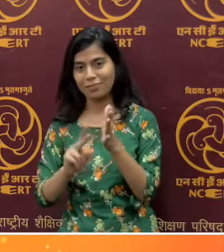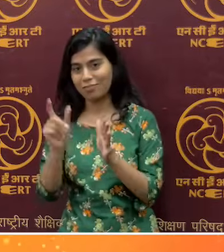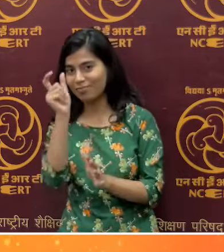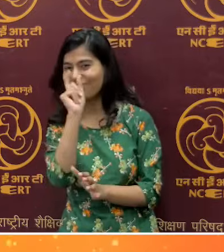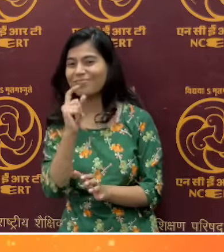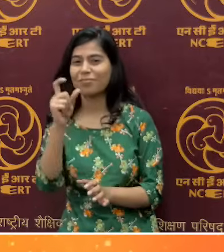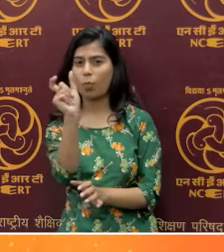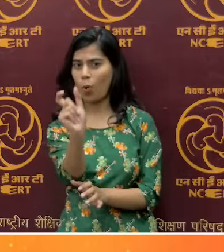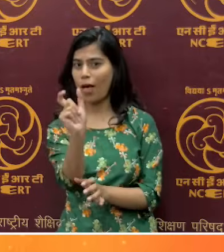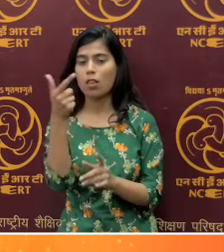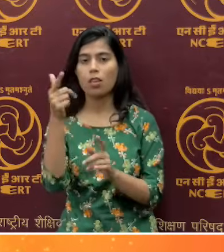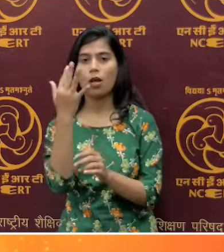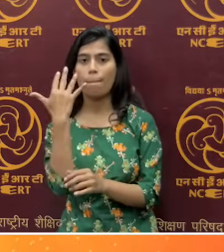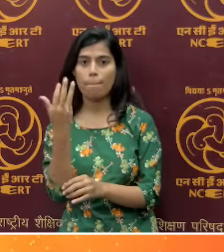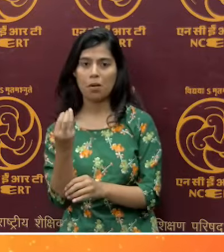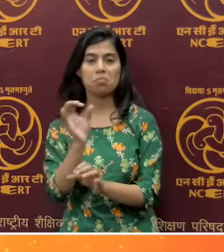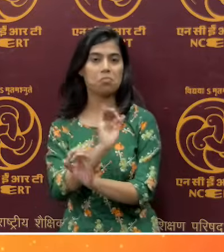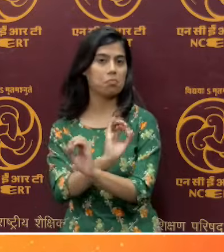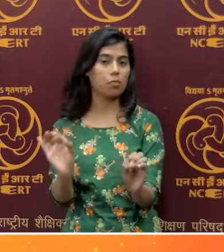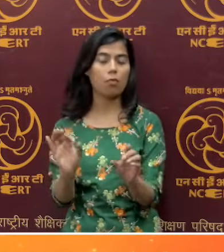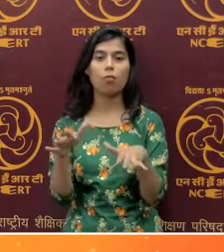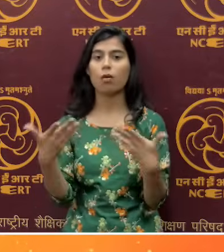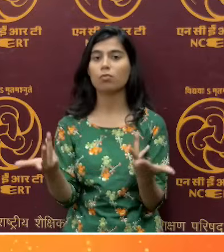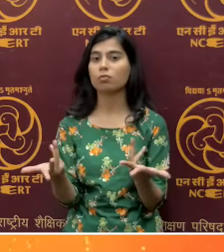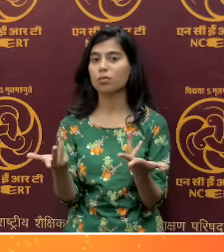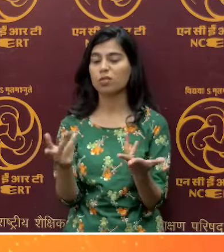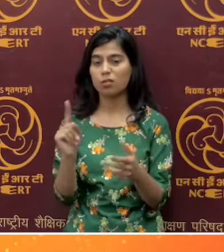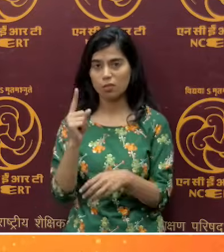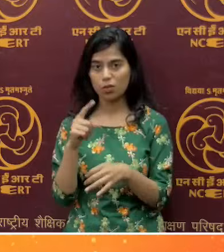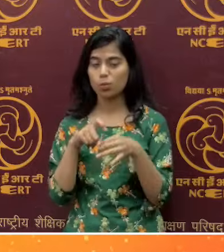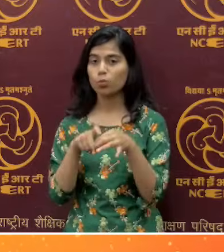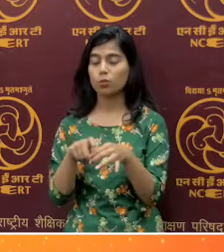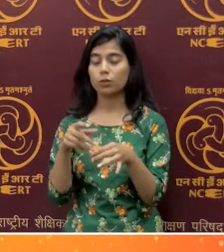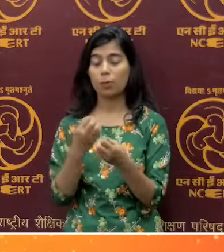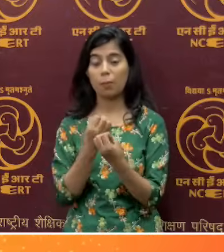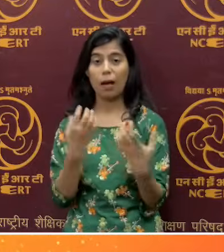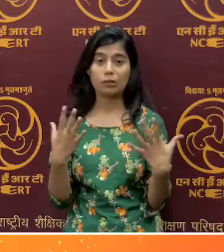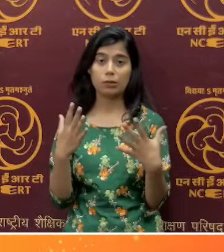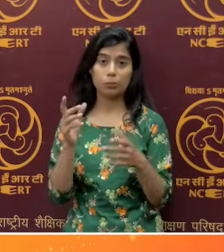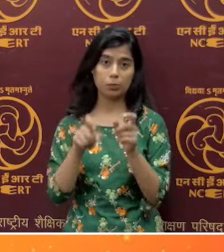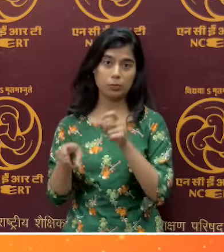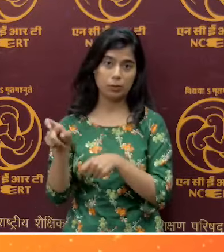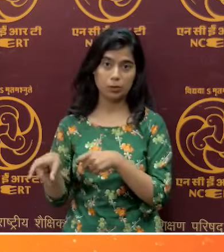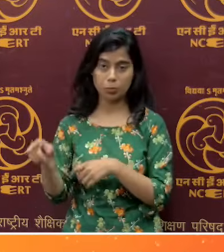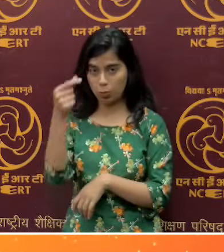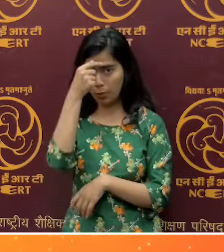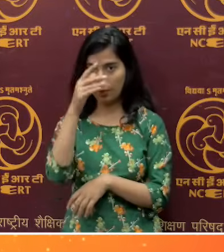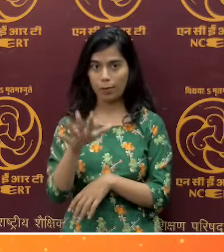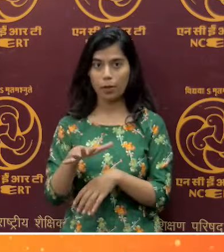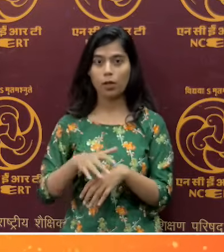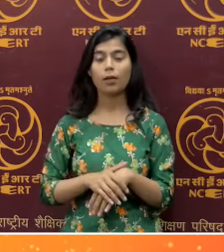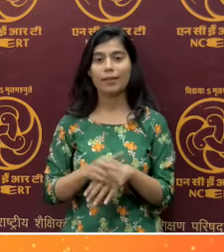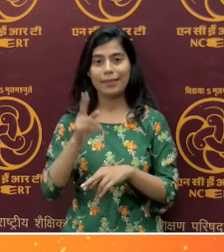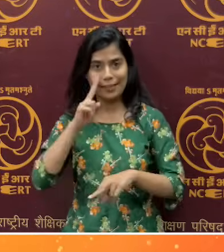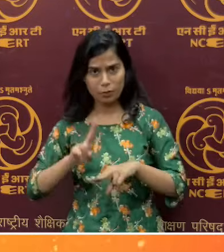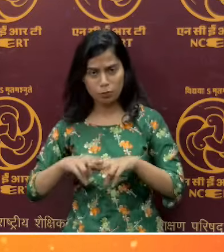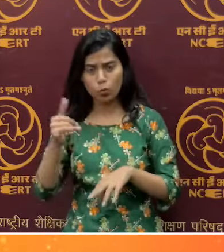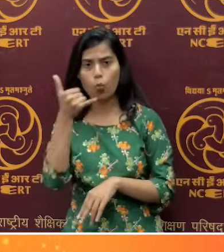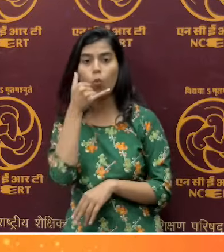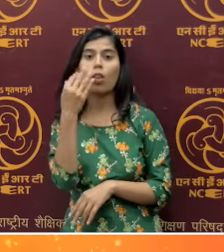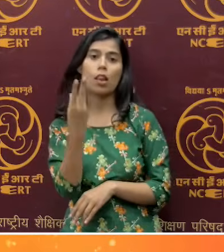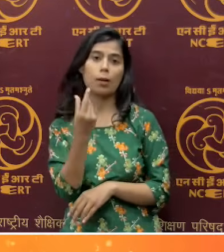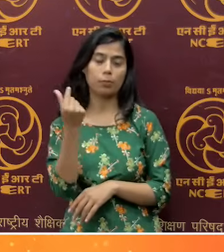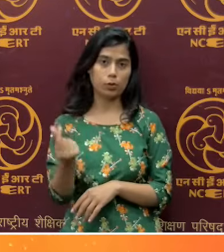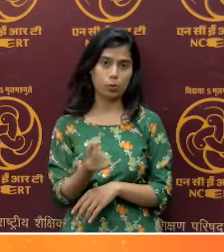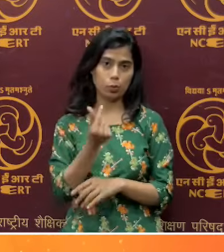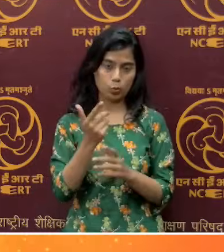Okay. So is it possible, sir? At the first place, I want to ask you. No. If you try with your mobile number, which is